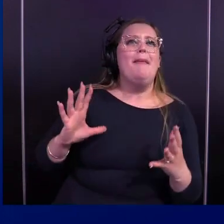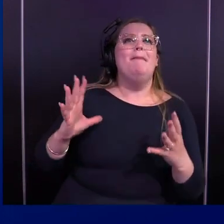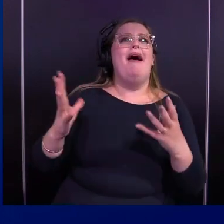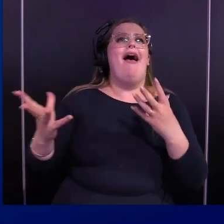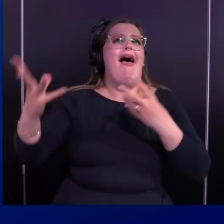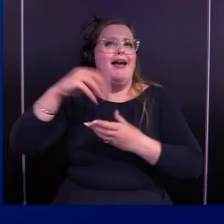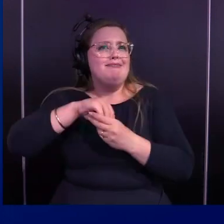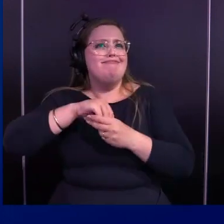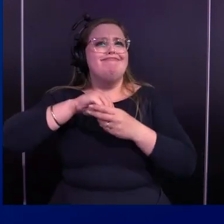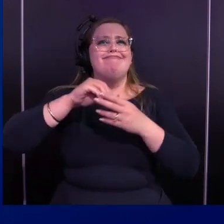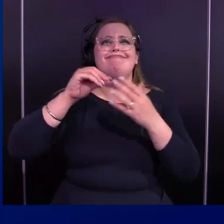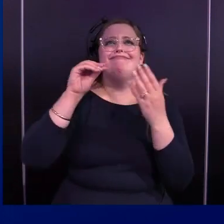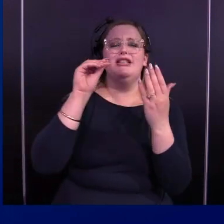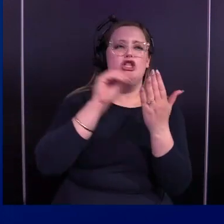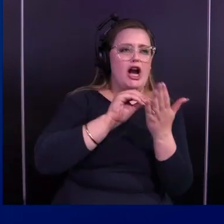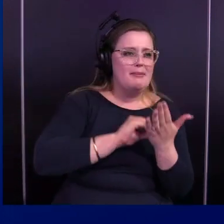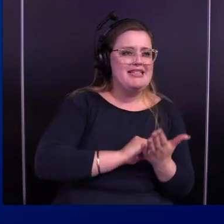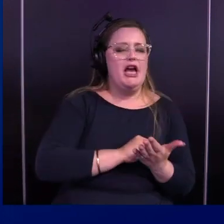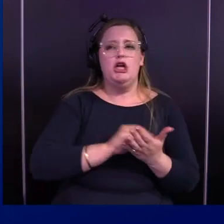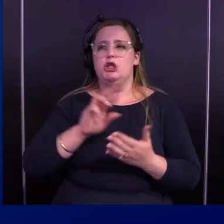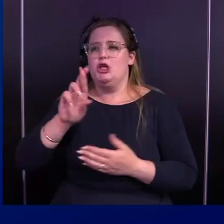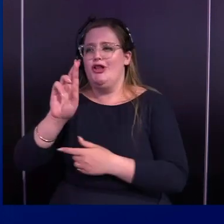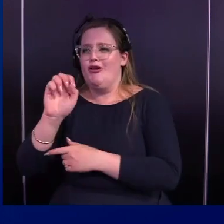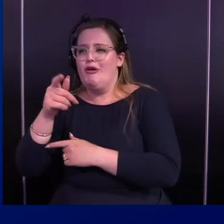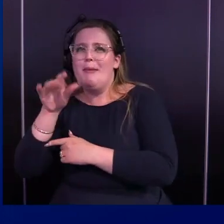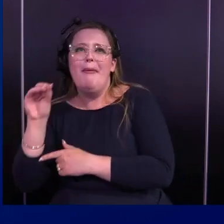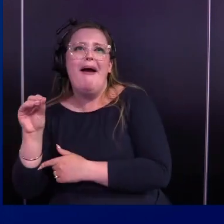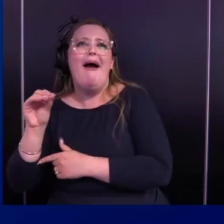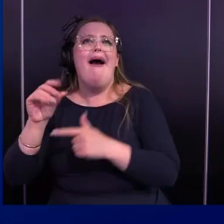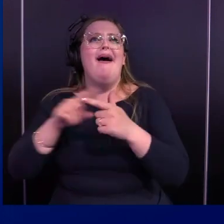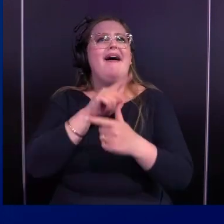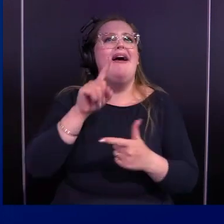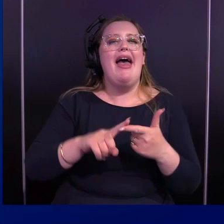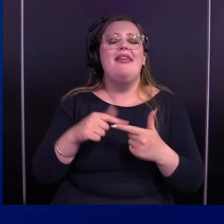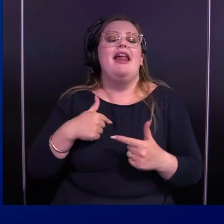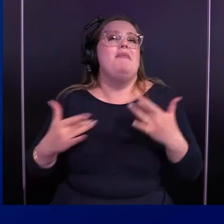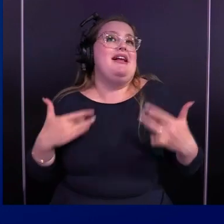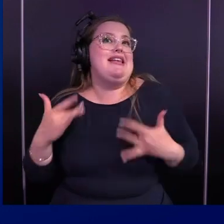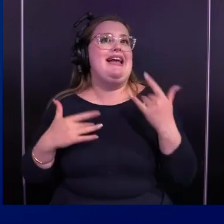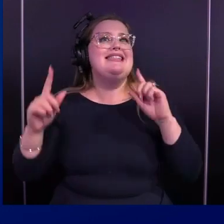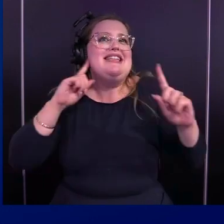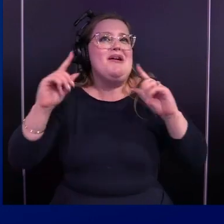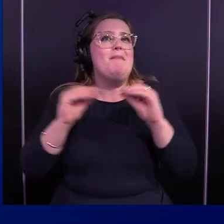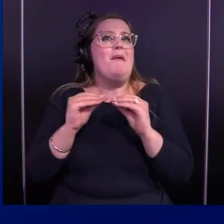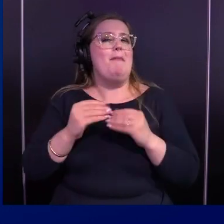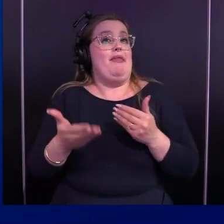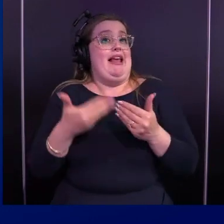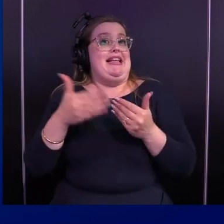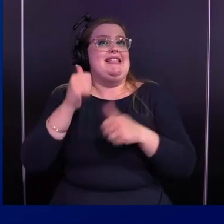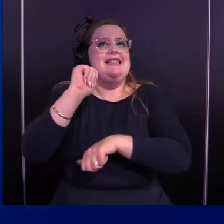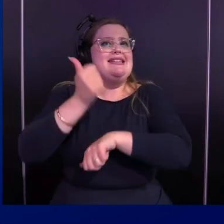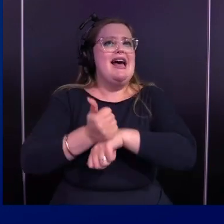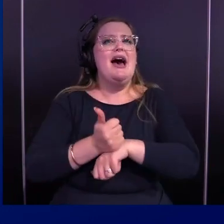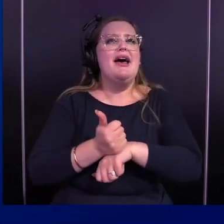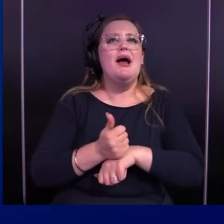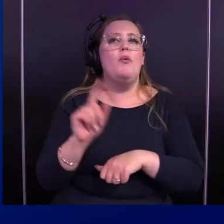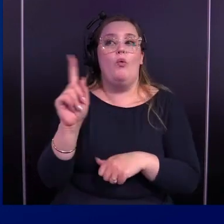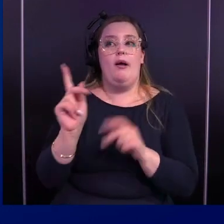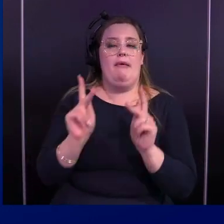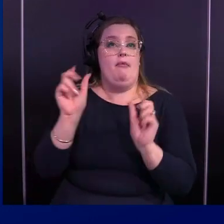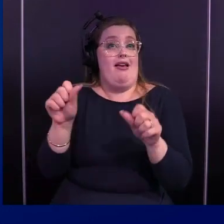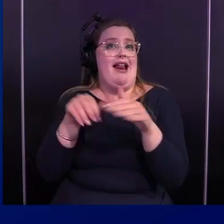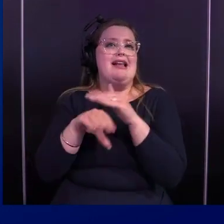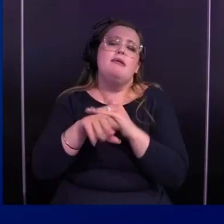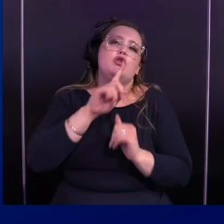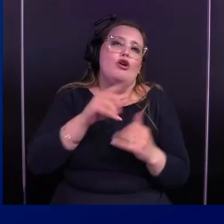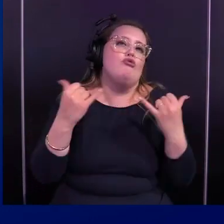the documentation, the repository, and then I'm really excited to hear more about the easy setup, where people can access this. I'm sure the links are getting